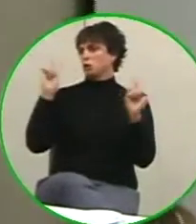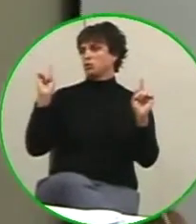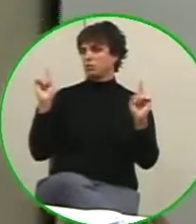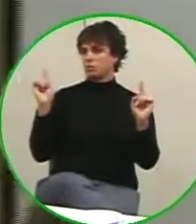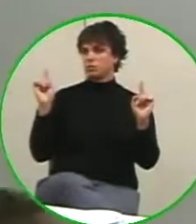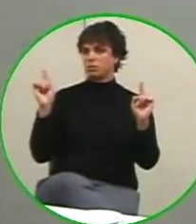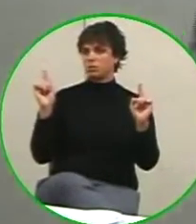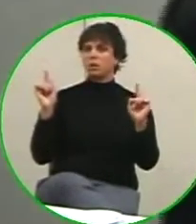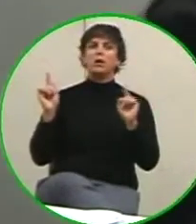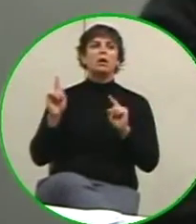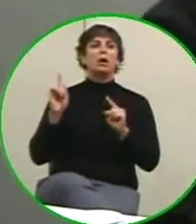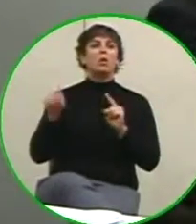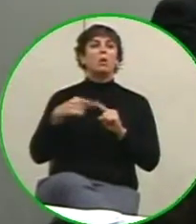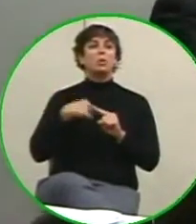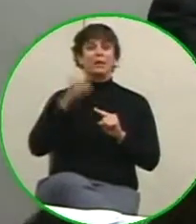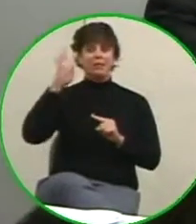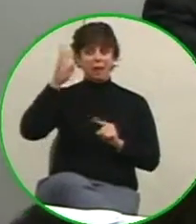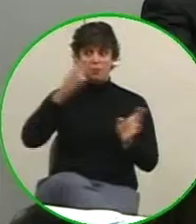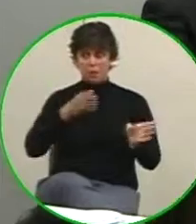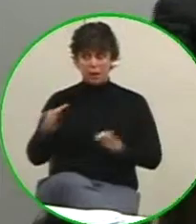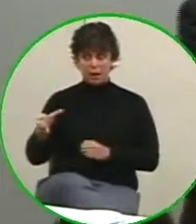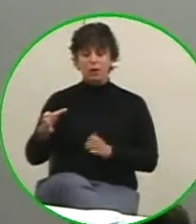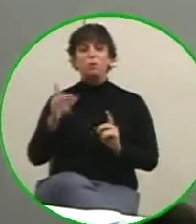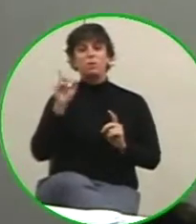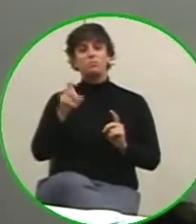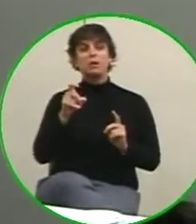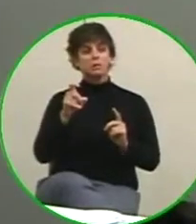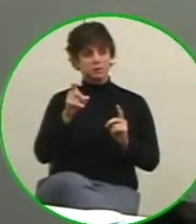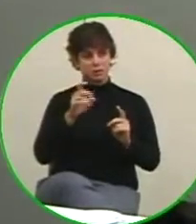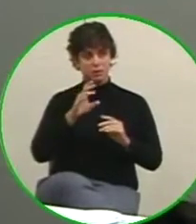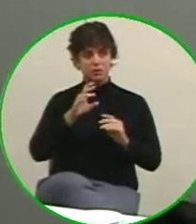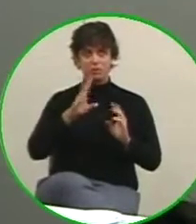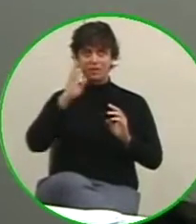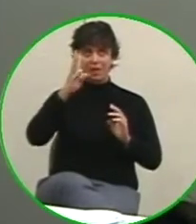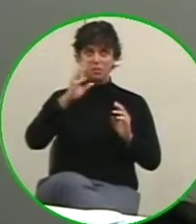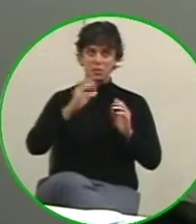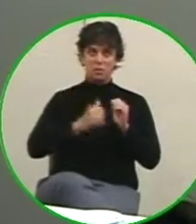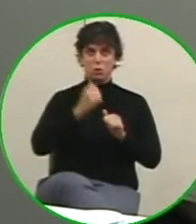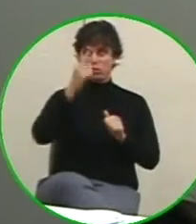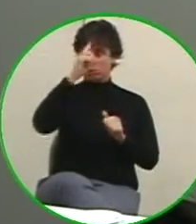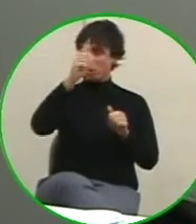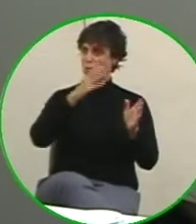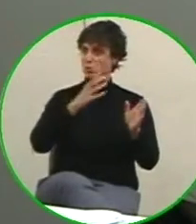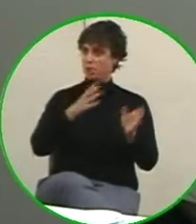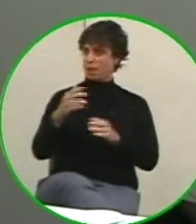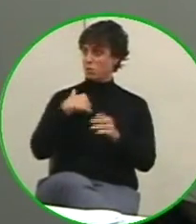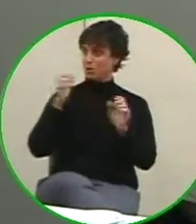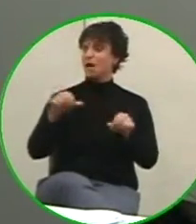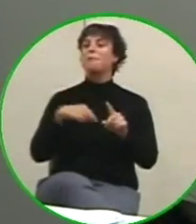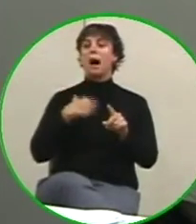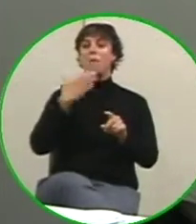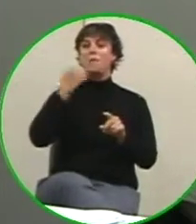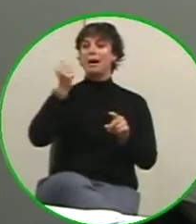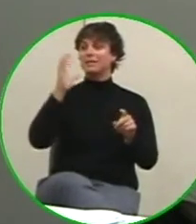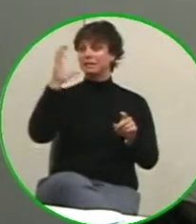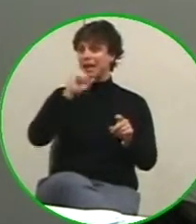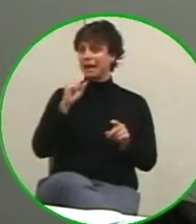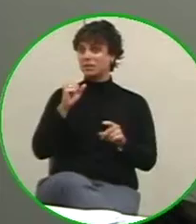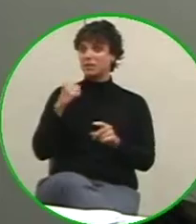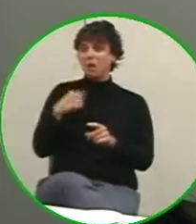When we develop plans, we have to not only develop the smartest plan we can. My best guess was he liked